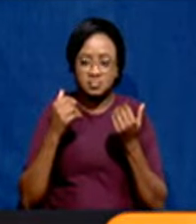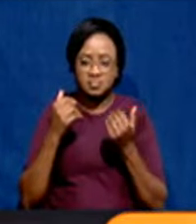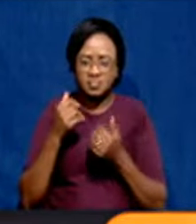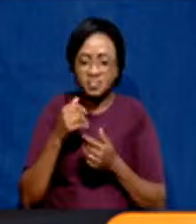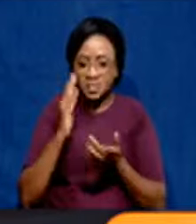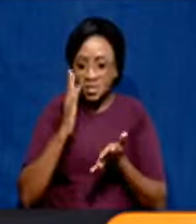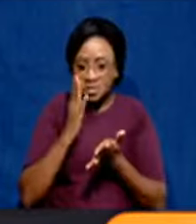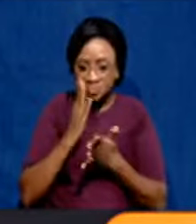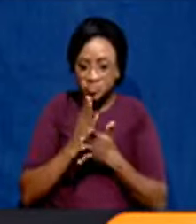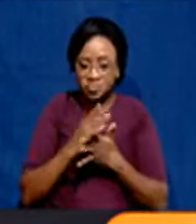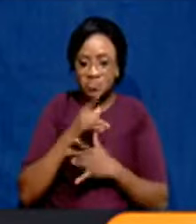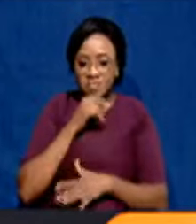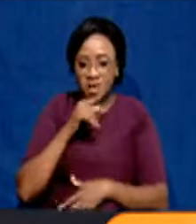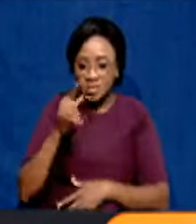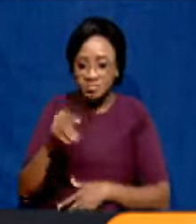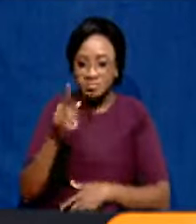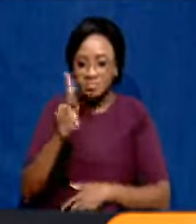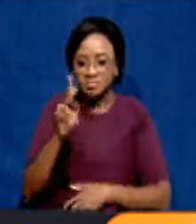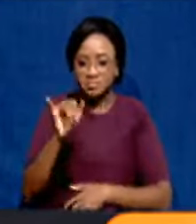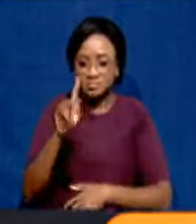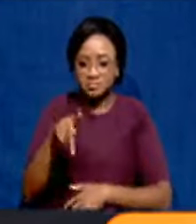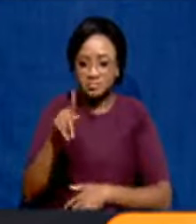Kiptum had been killed in a road crash.